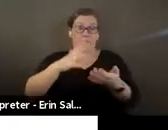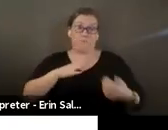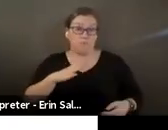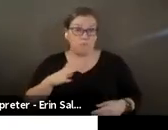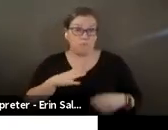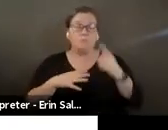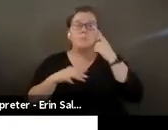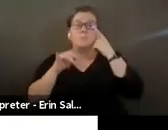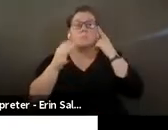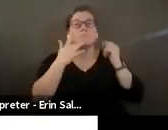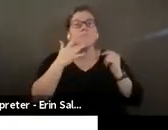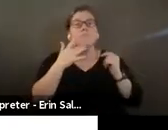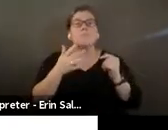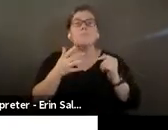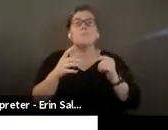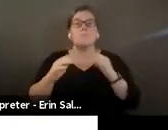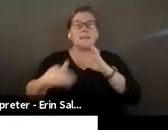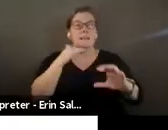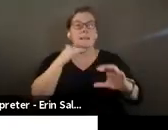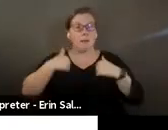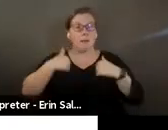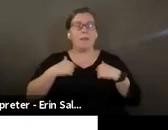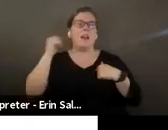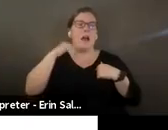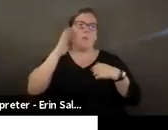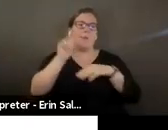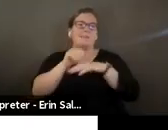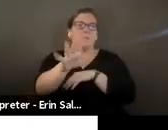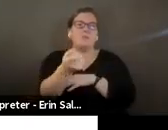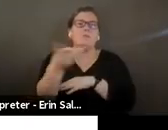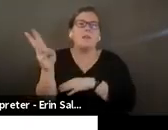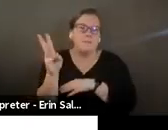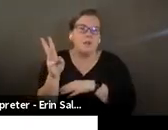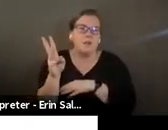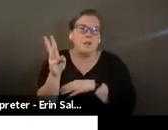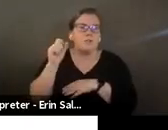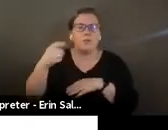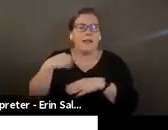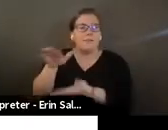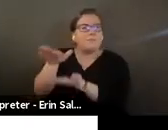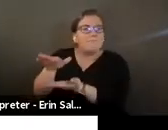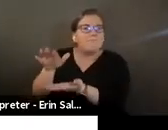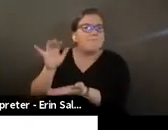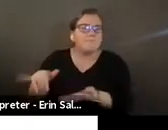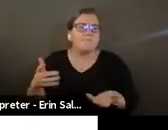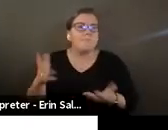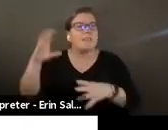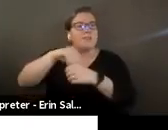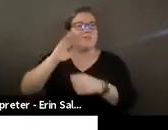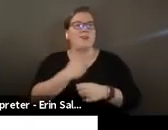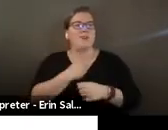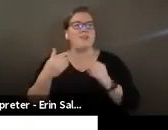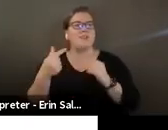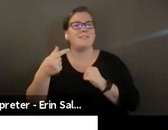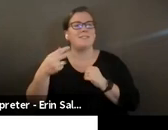request applications from me, I can send you multiple so that you can have some on hand. And they also include our product guide.